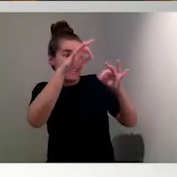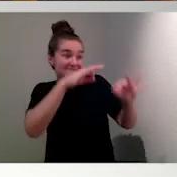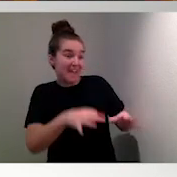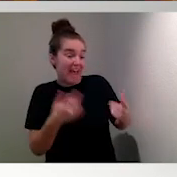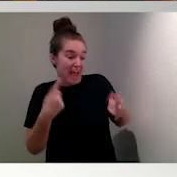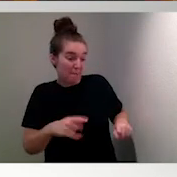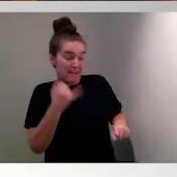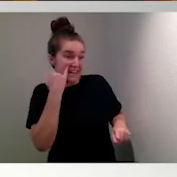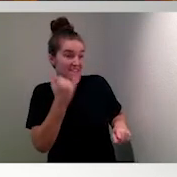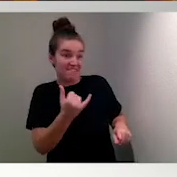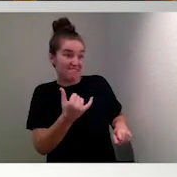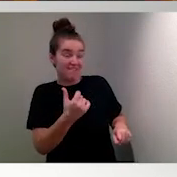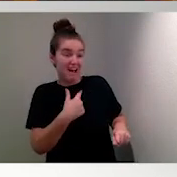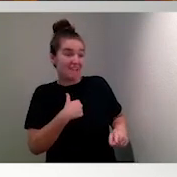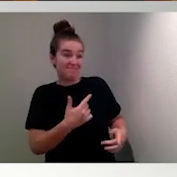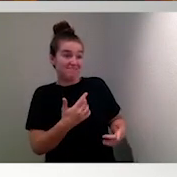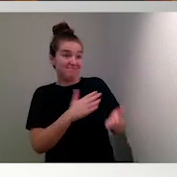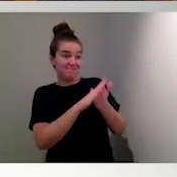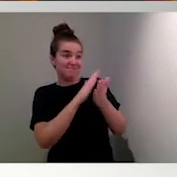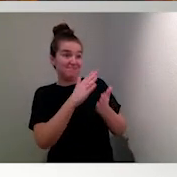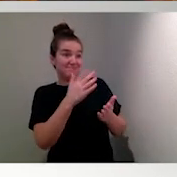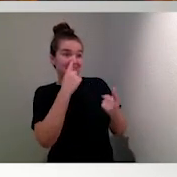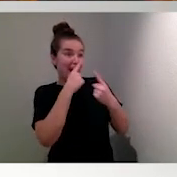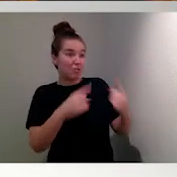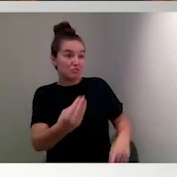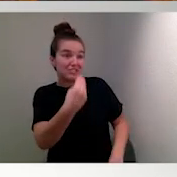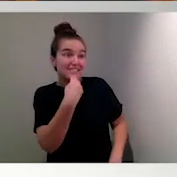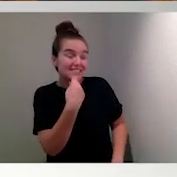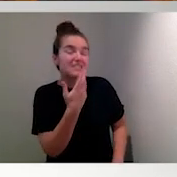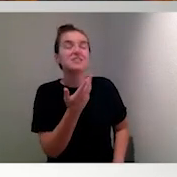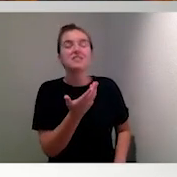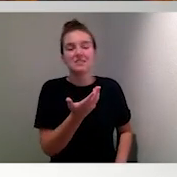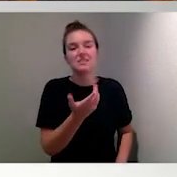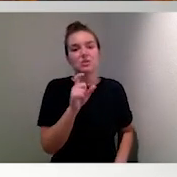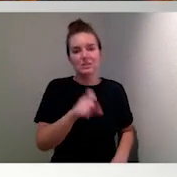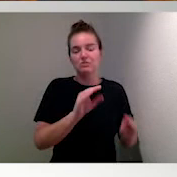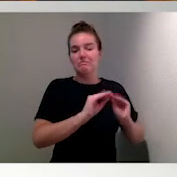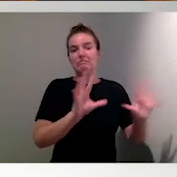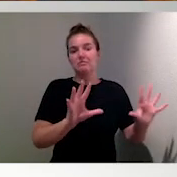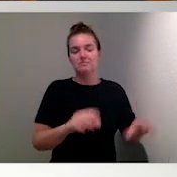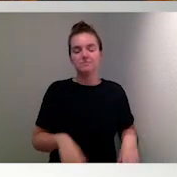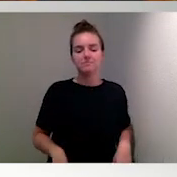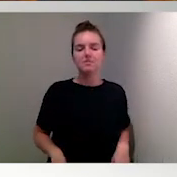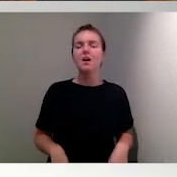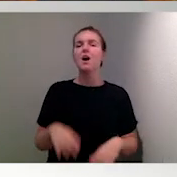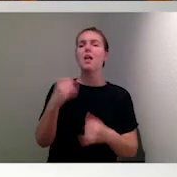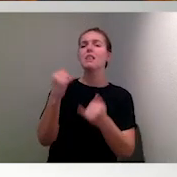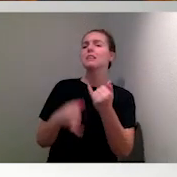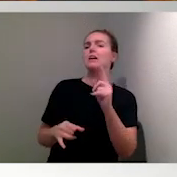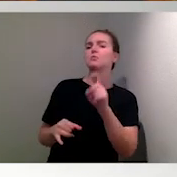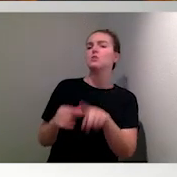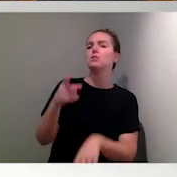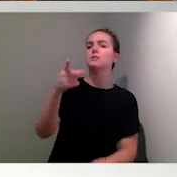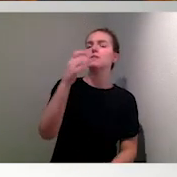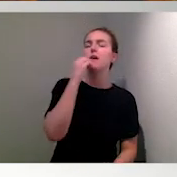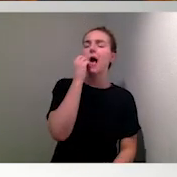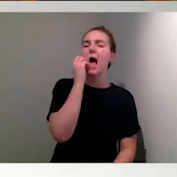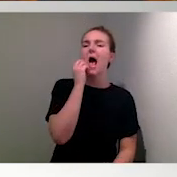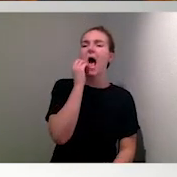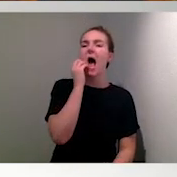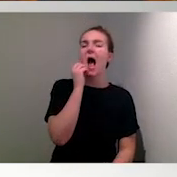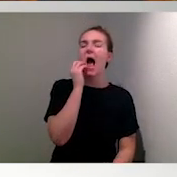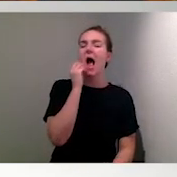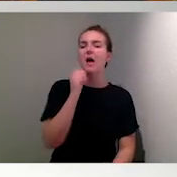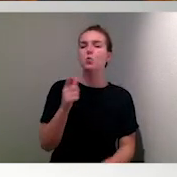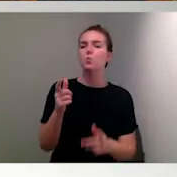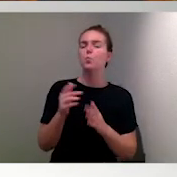just something that we really need to make sure. Okay, really quickly, let's see if we can answer you really quick. One of my biggest struggles with my daughter is wetting the bed at night when we